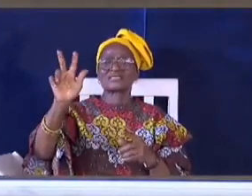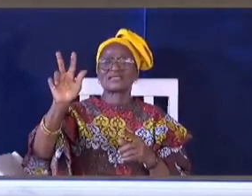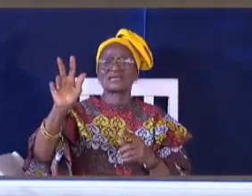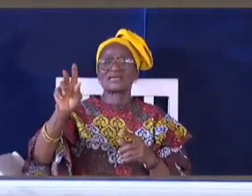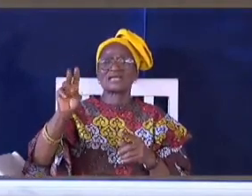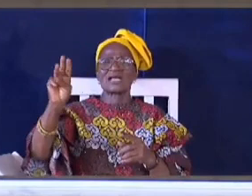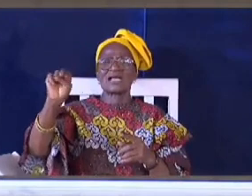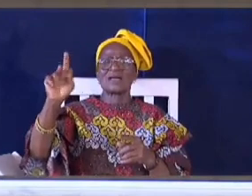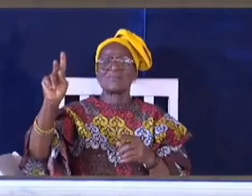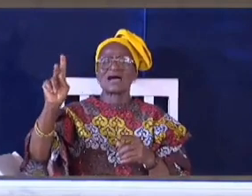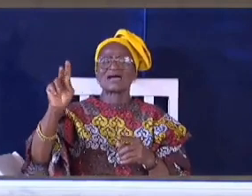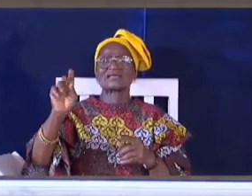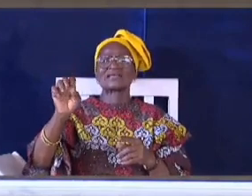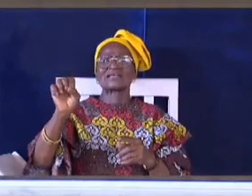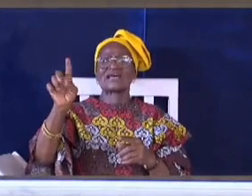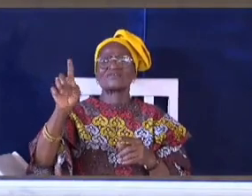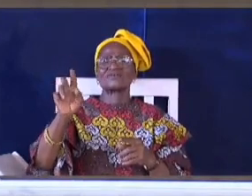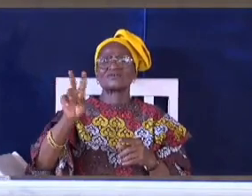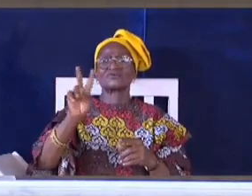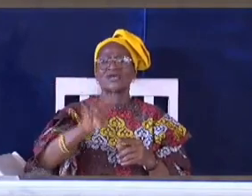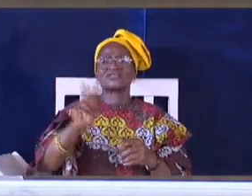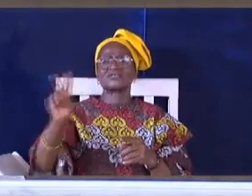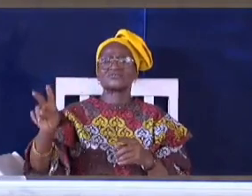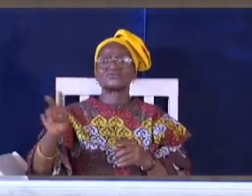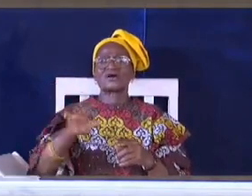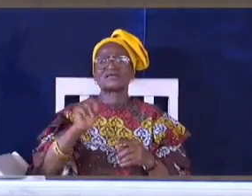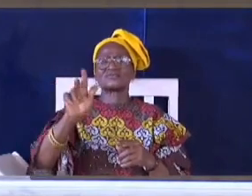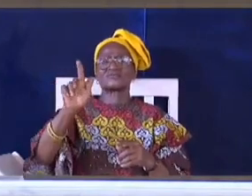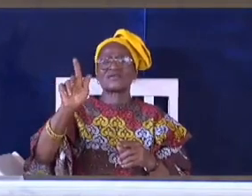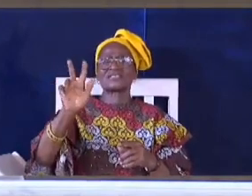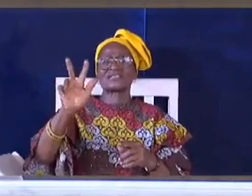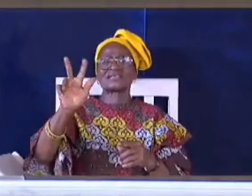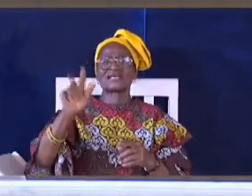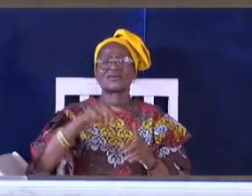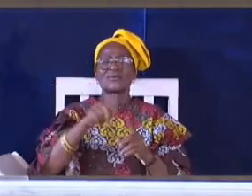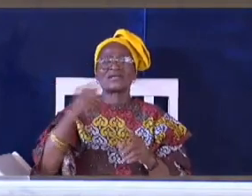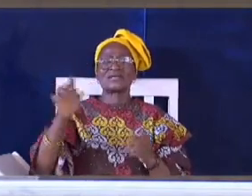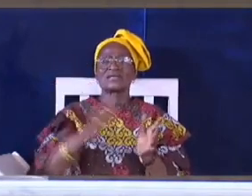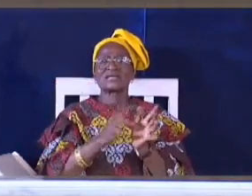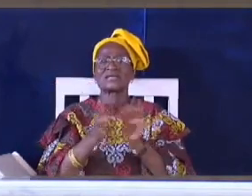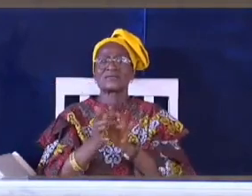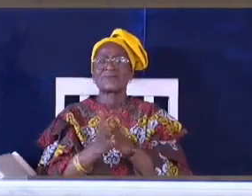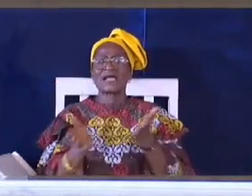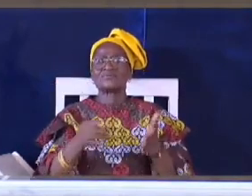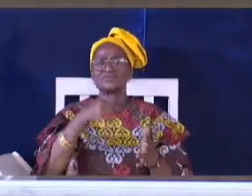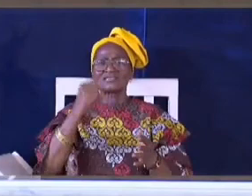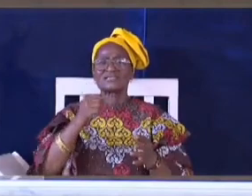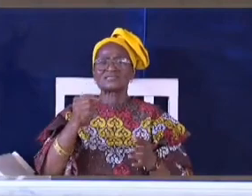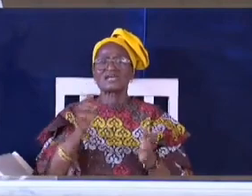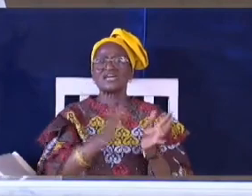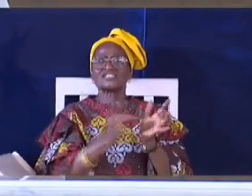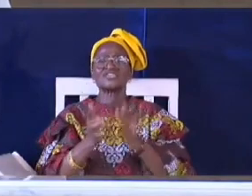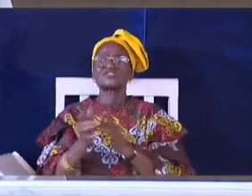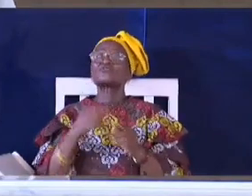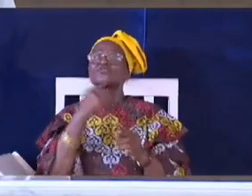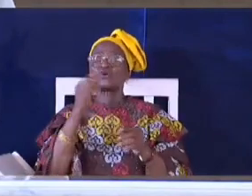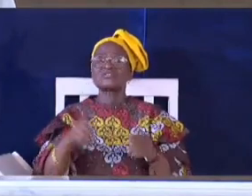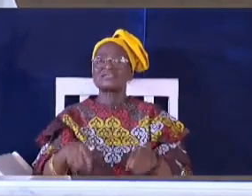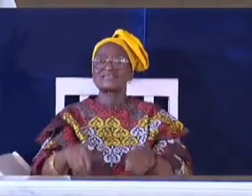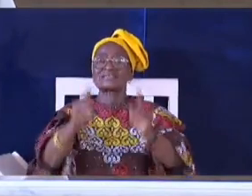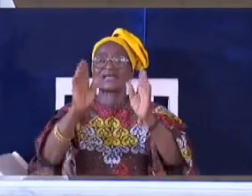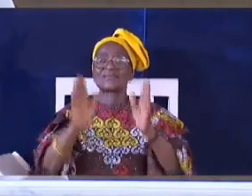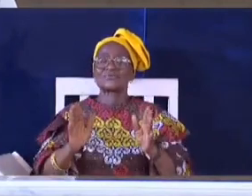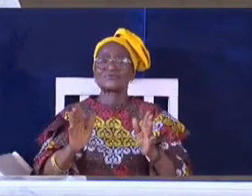Mark 11, 22 and 23. When the Bible says, Jesus told the disciples,